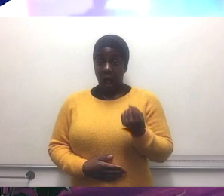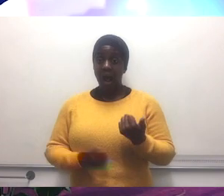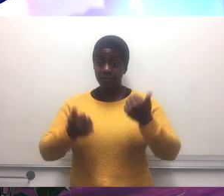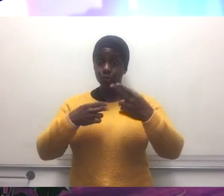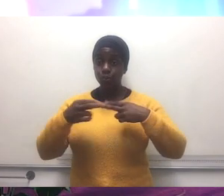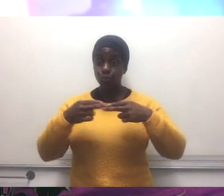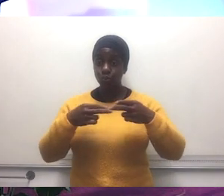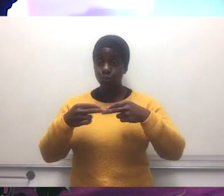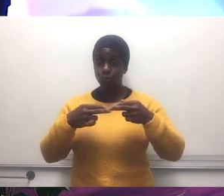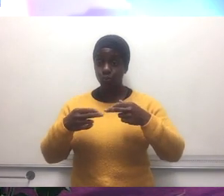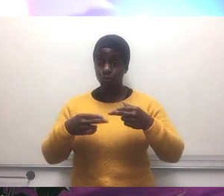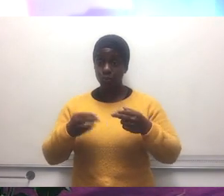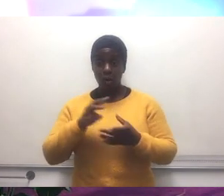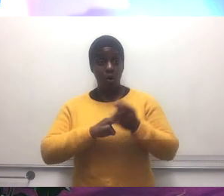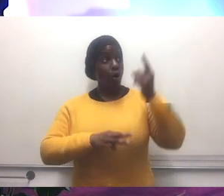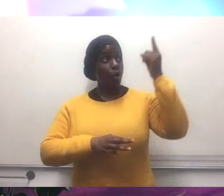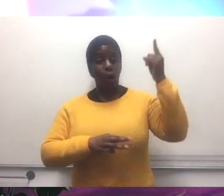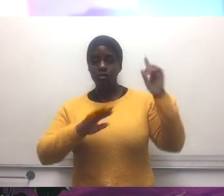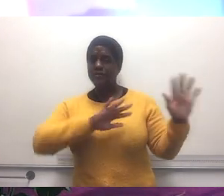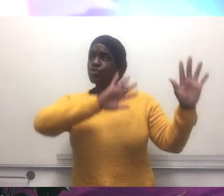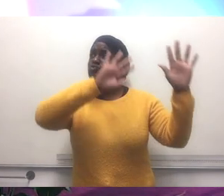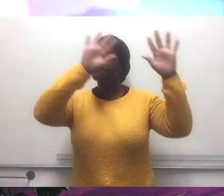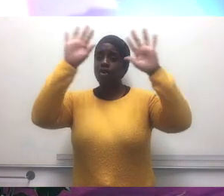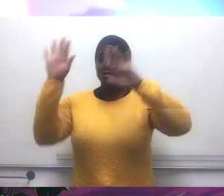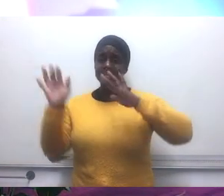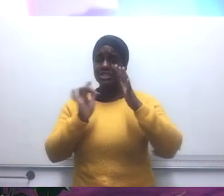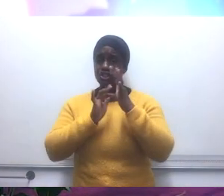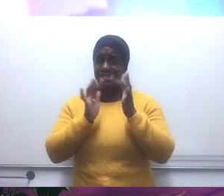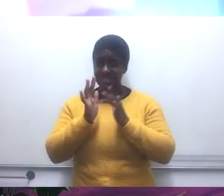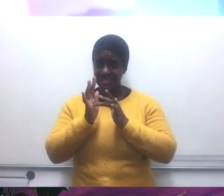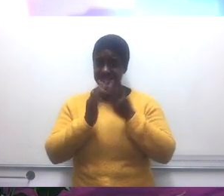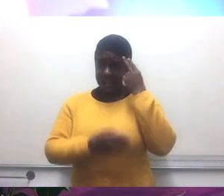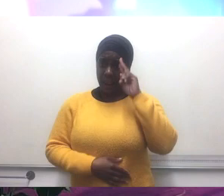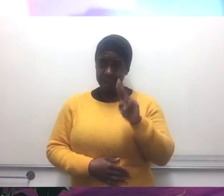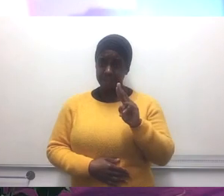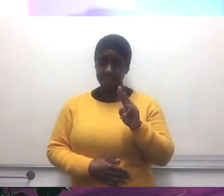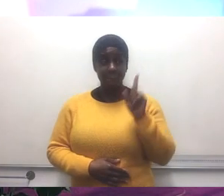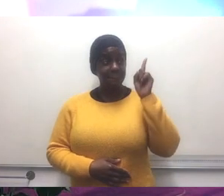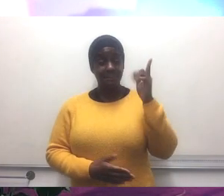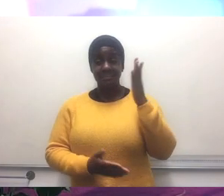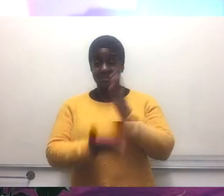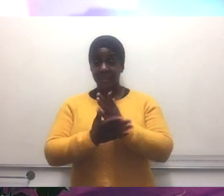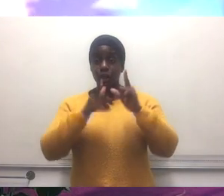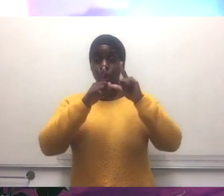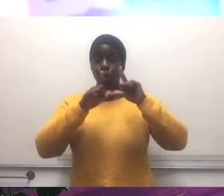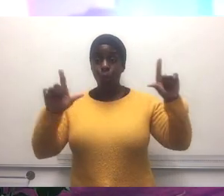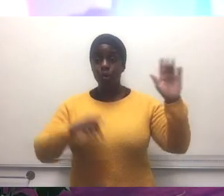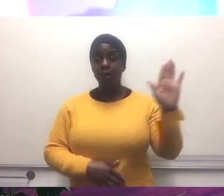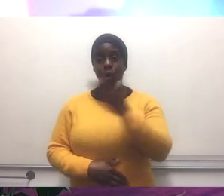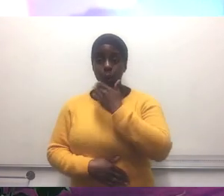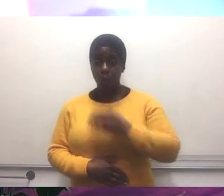tonight. That the God of the universe, Jesus is his name, he is Lord of